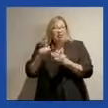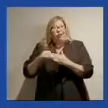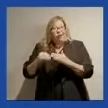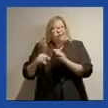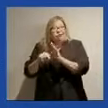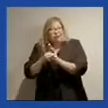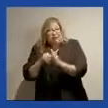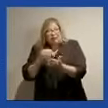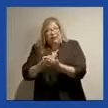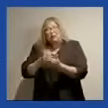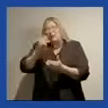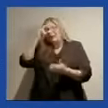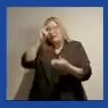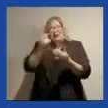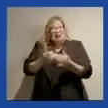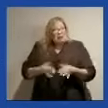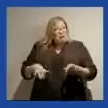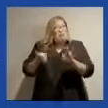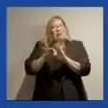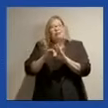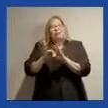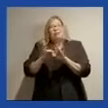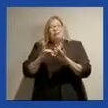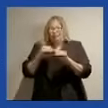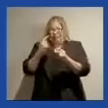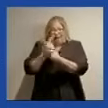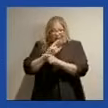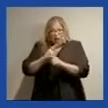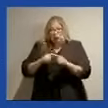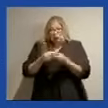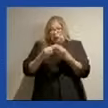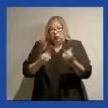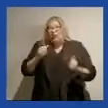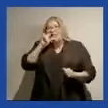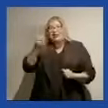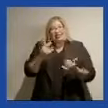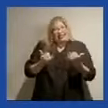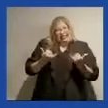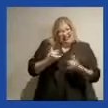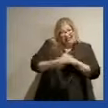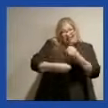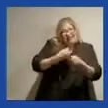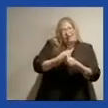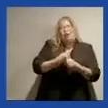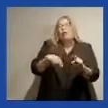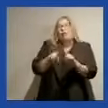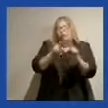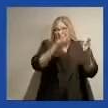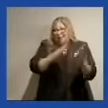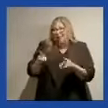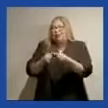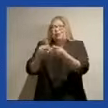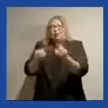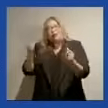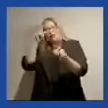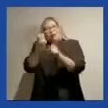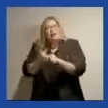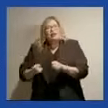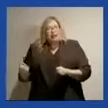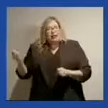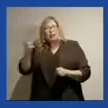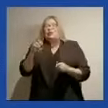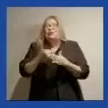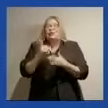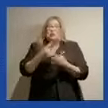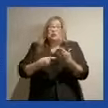appropriate and prudent for us not just to solve for this year, but to also solve for next year. And that's the proposal we're laying